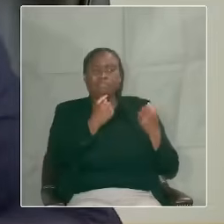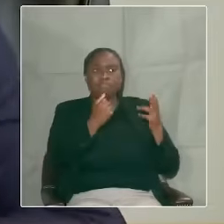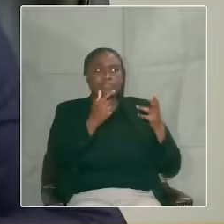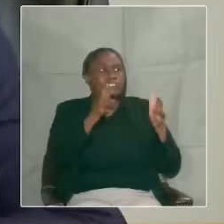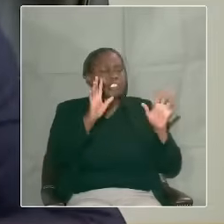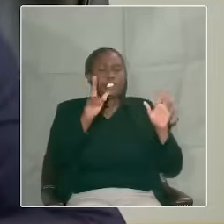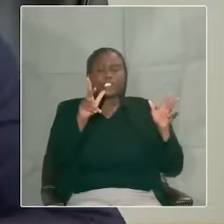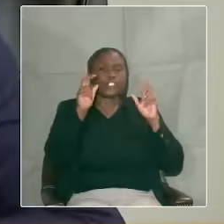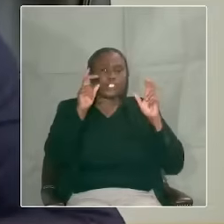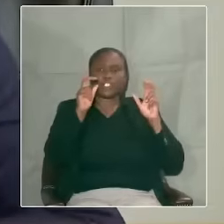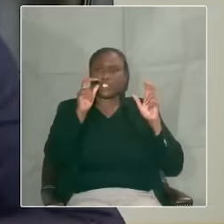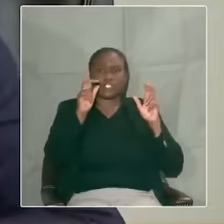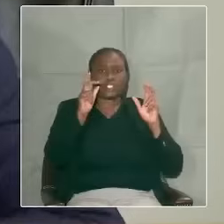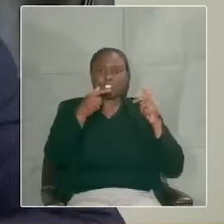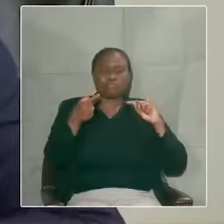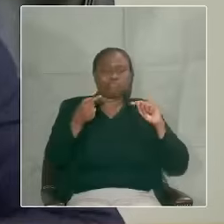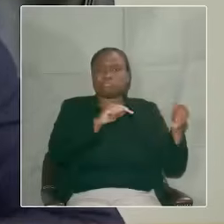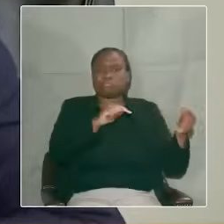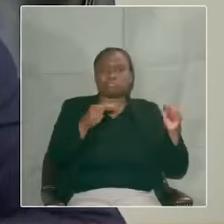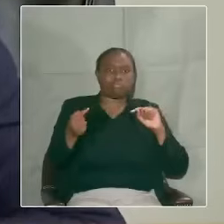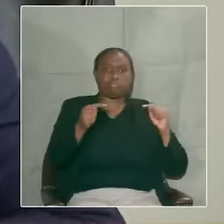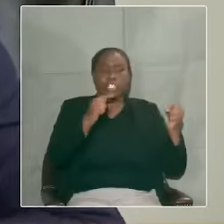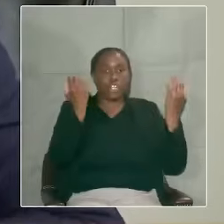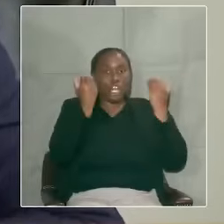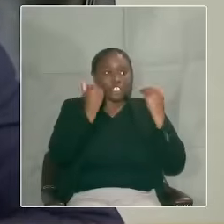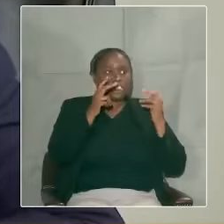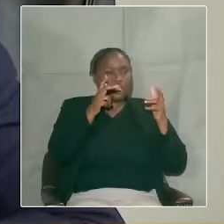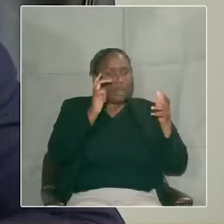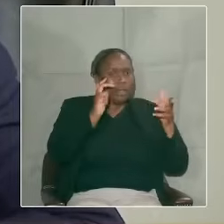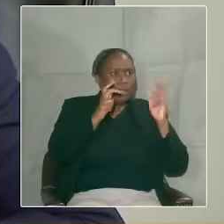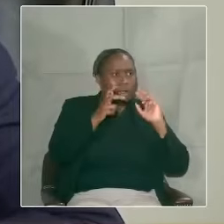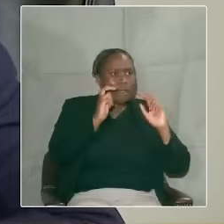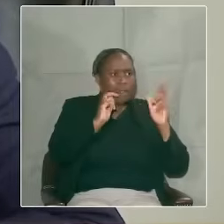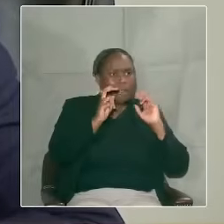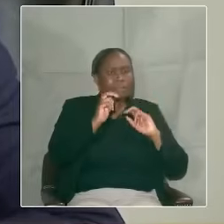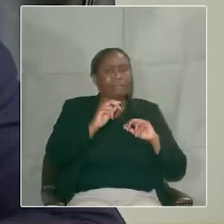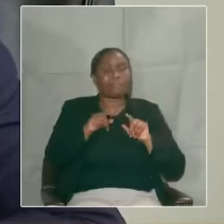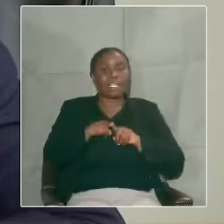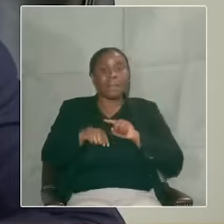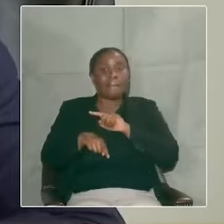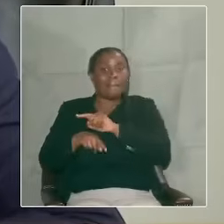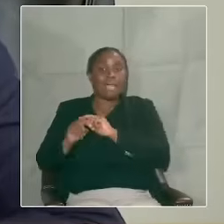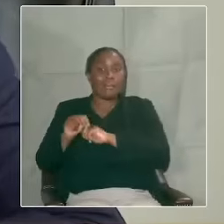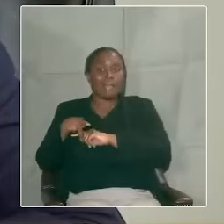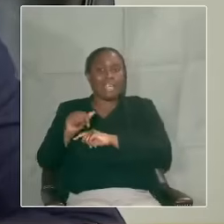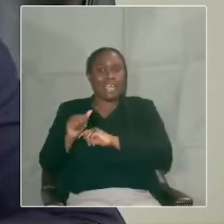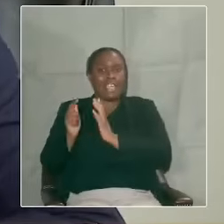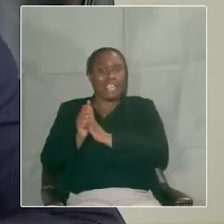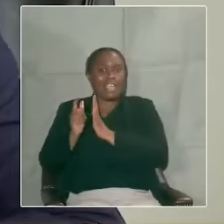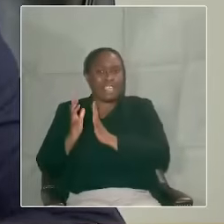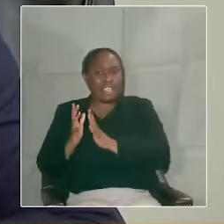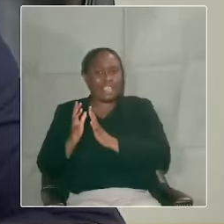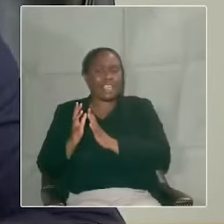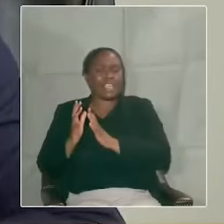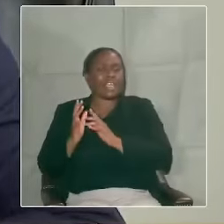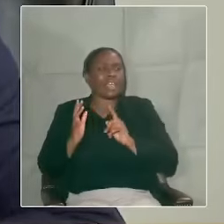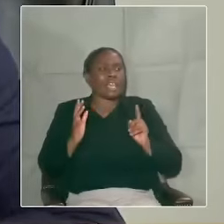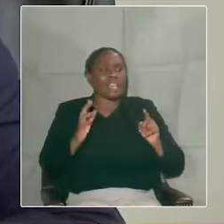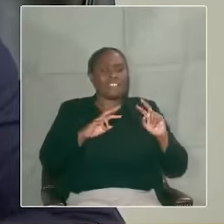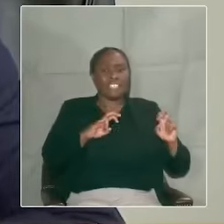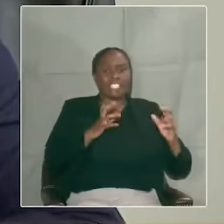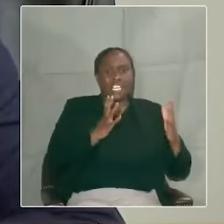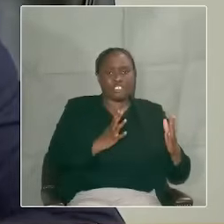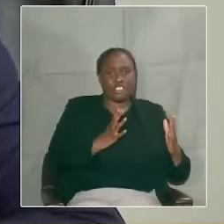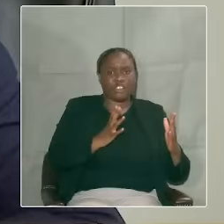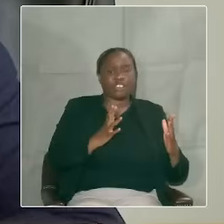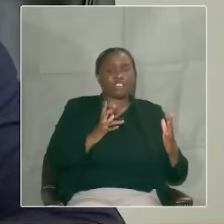had cases and follow up on prosecutors' instruction by investigators that has